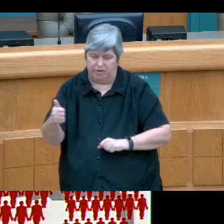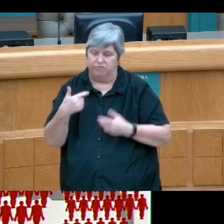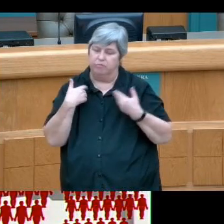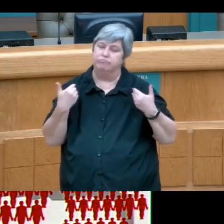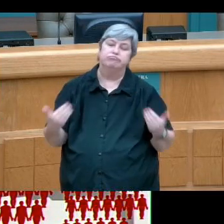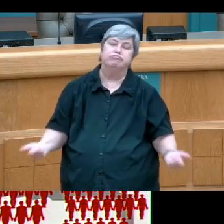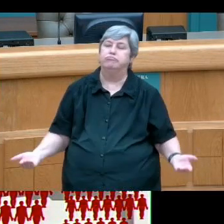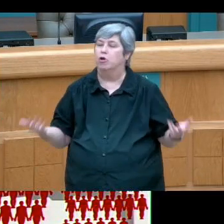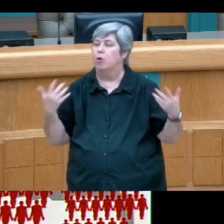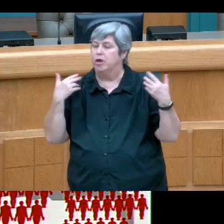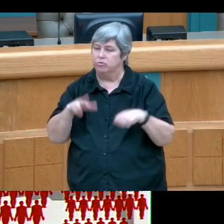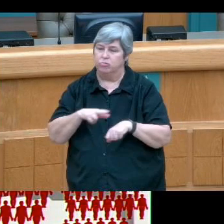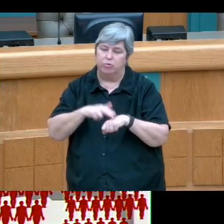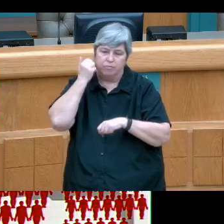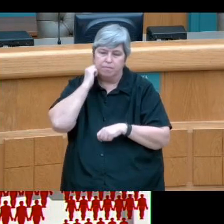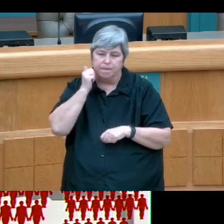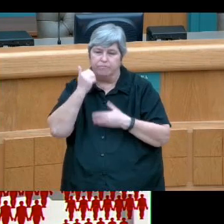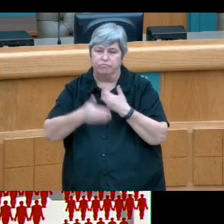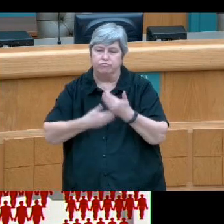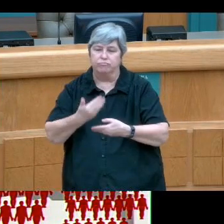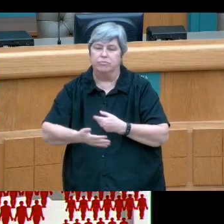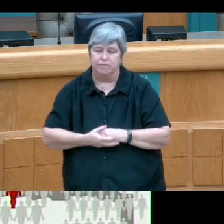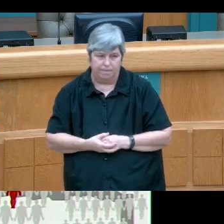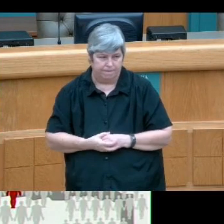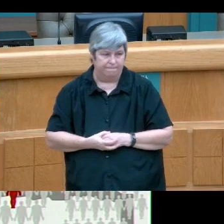with business as usual.